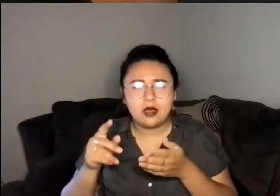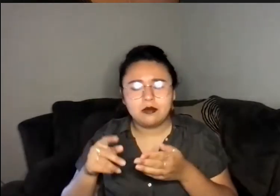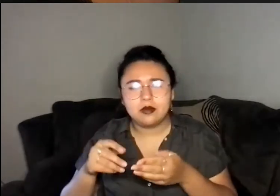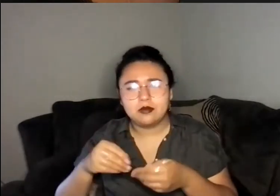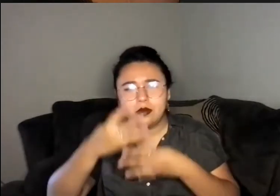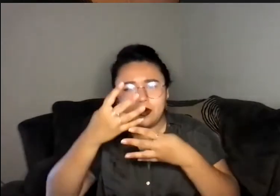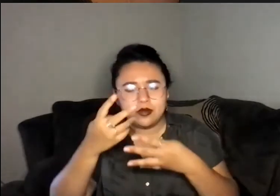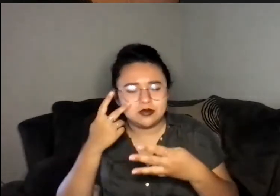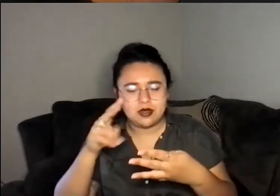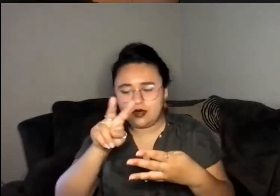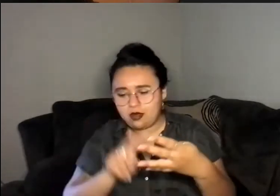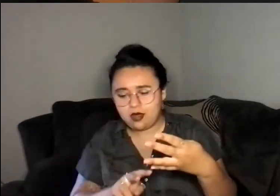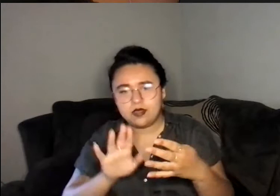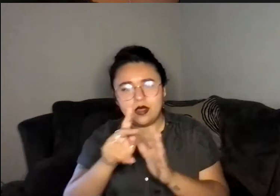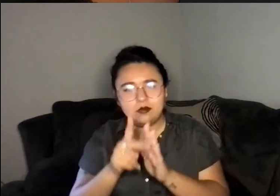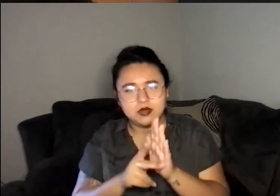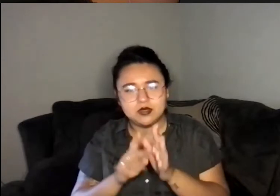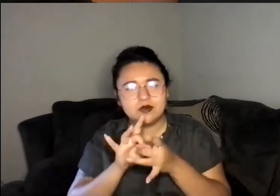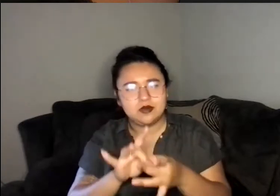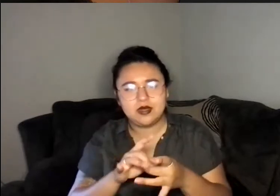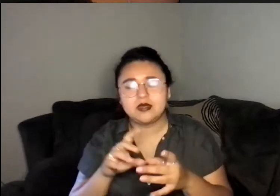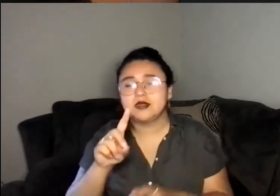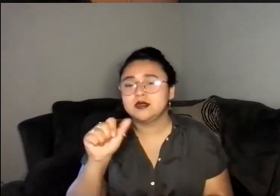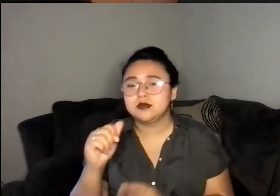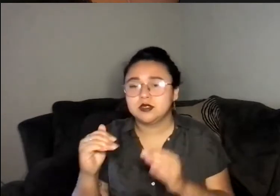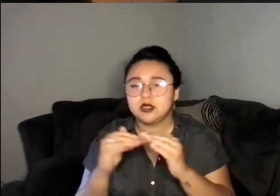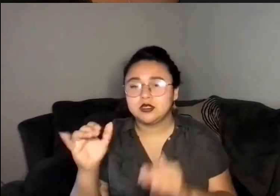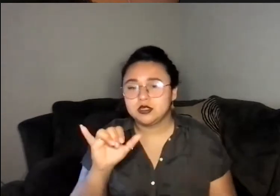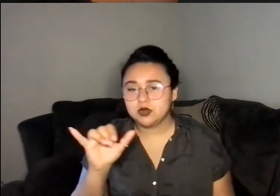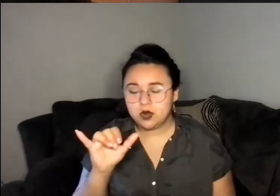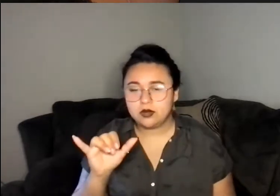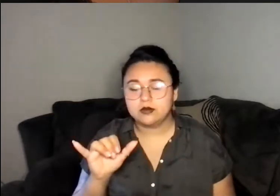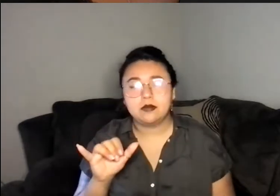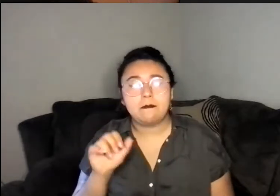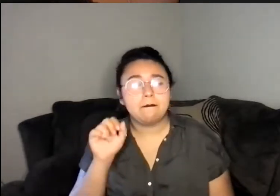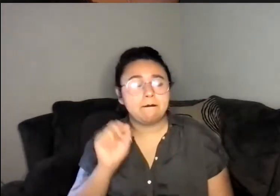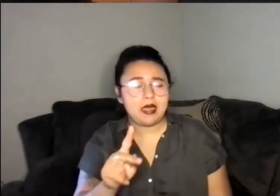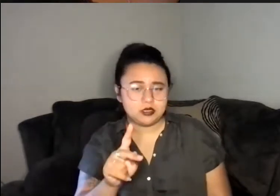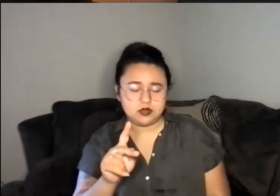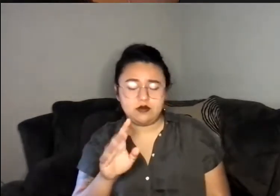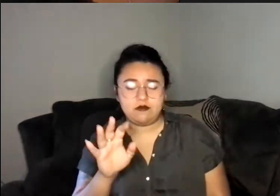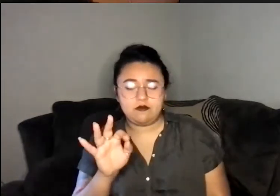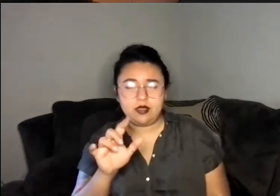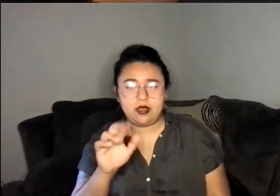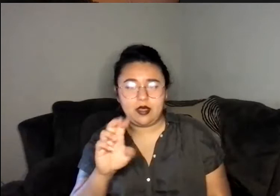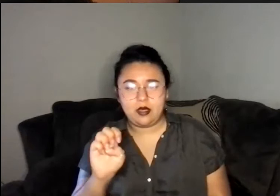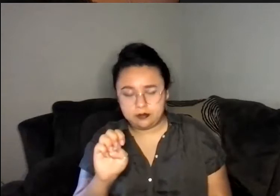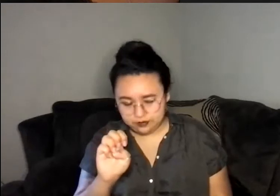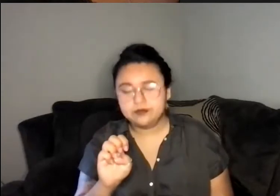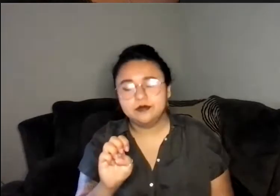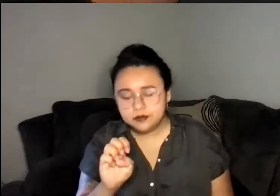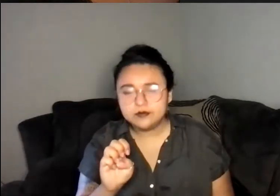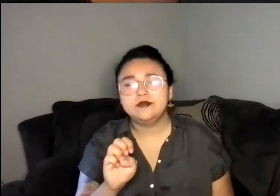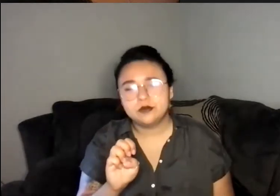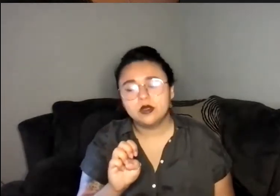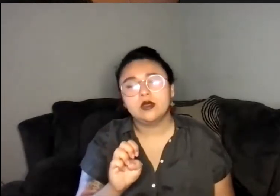of disability justice as well. So back to FLAIR, though, one of the things you mentioned, Brandie, was that, you